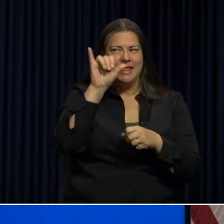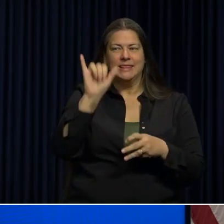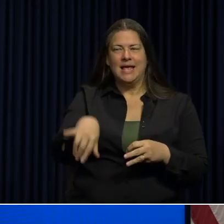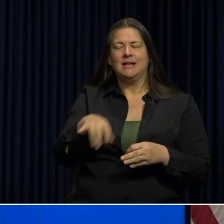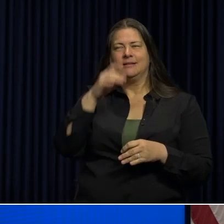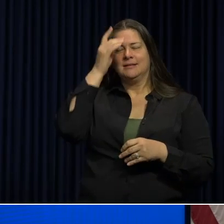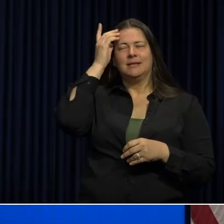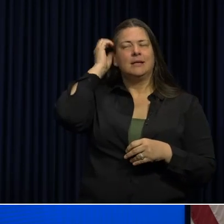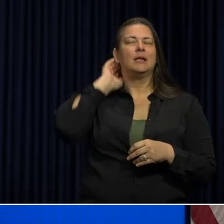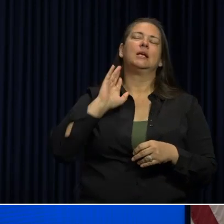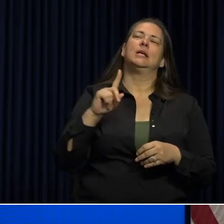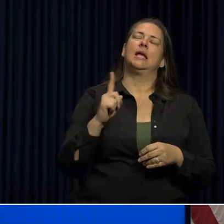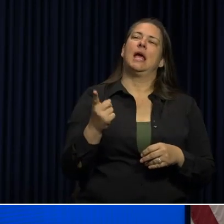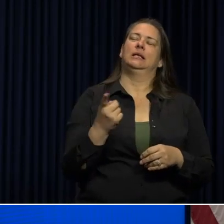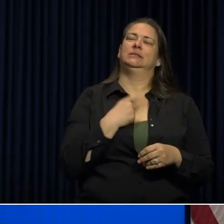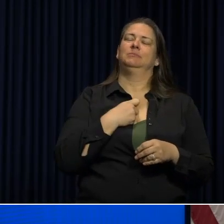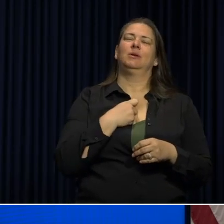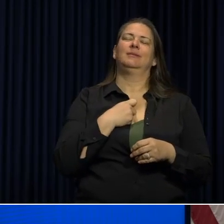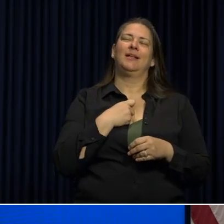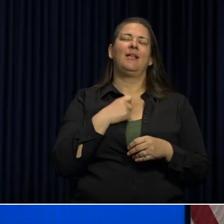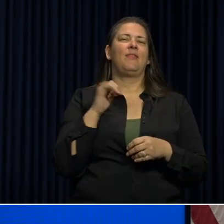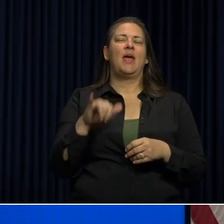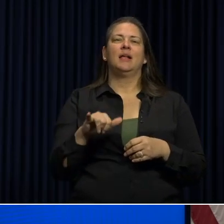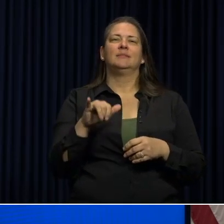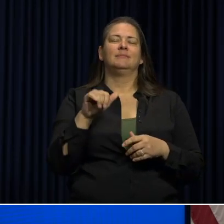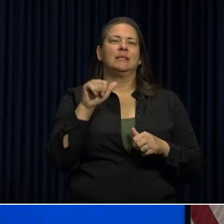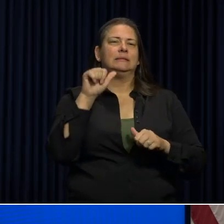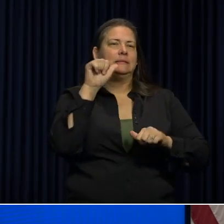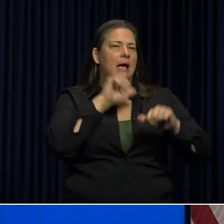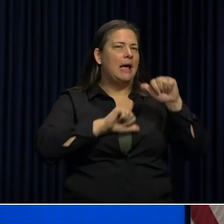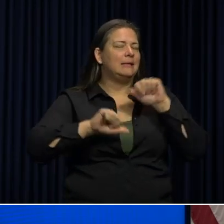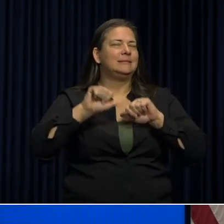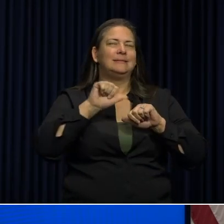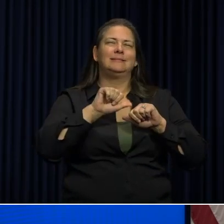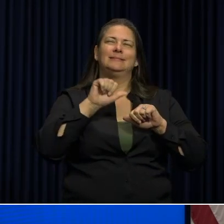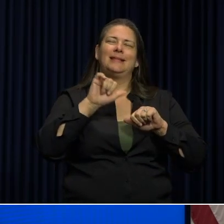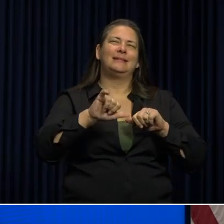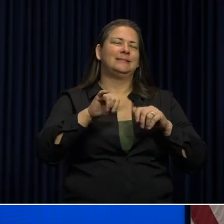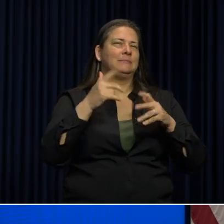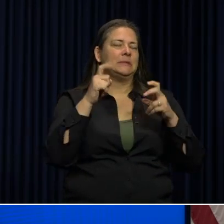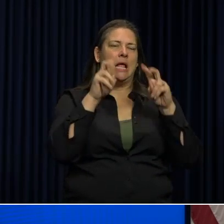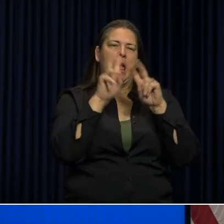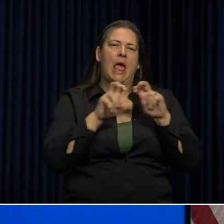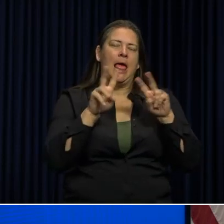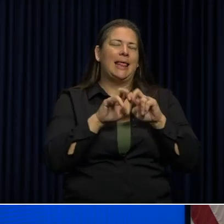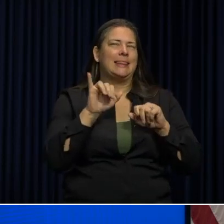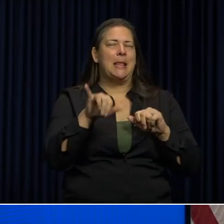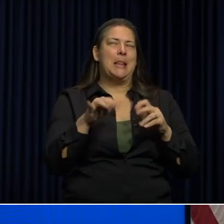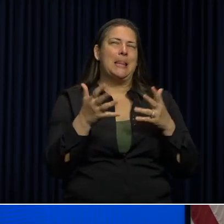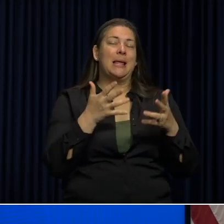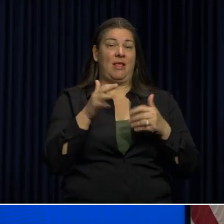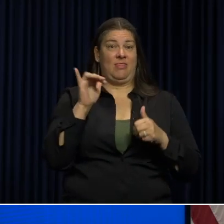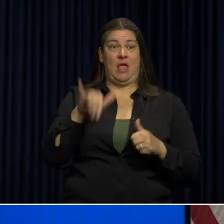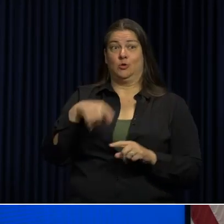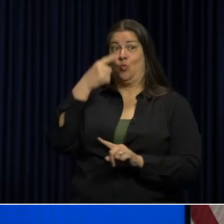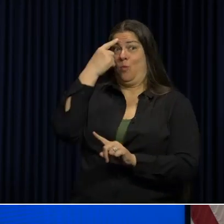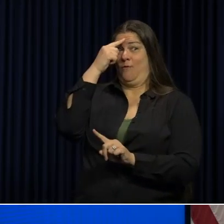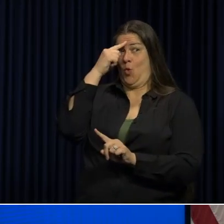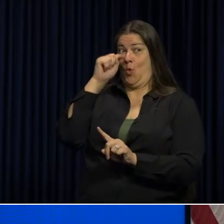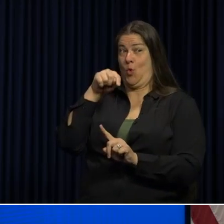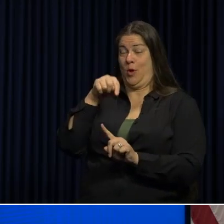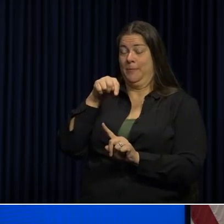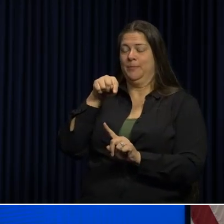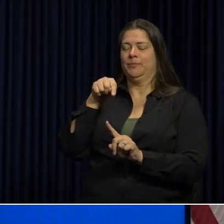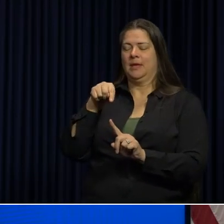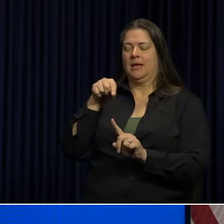question that is as much science as art. So right now, that supply is for two things. Number one, it's